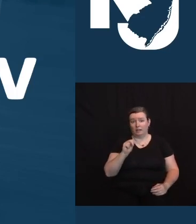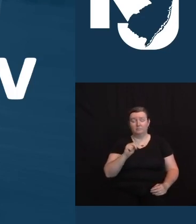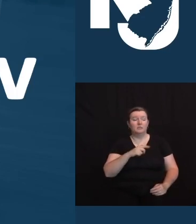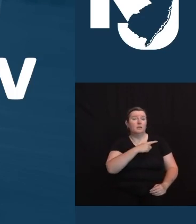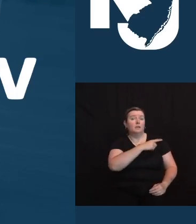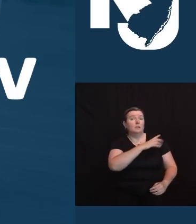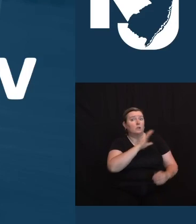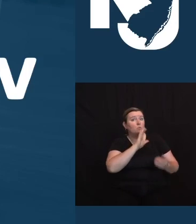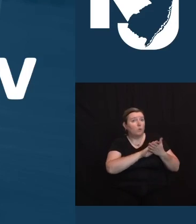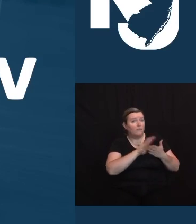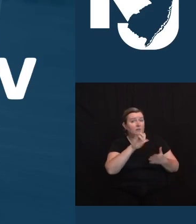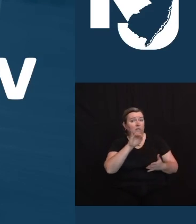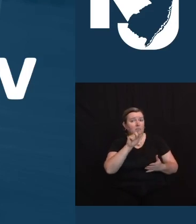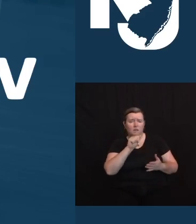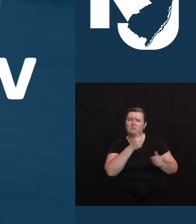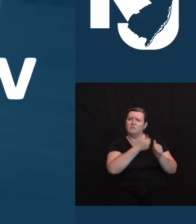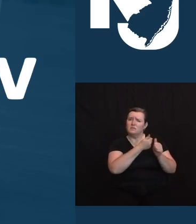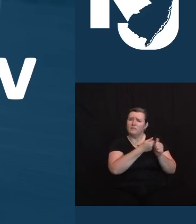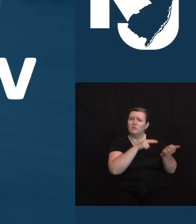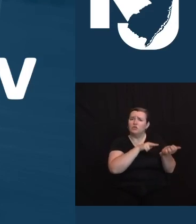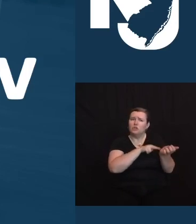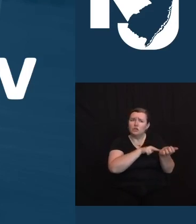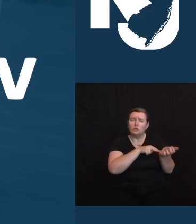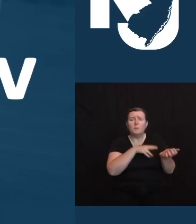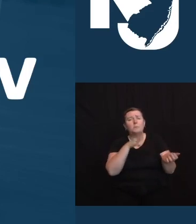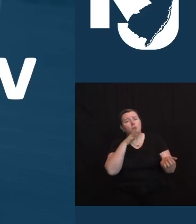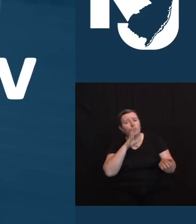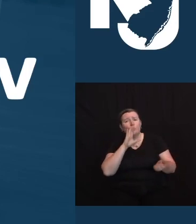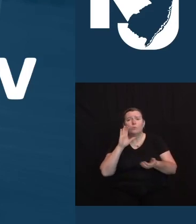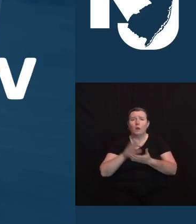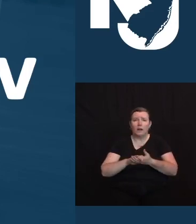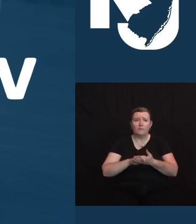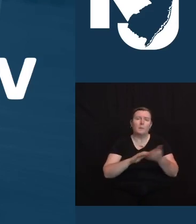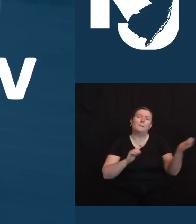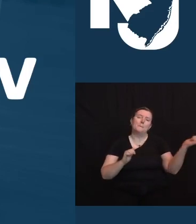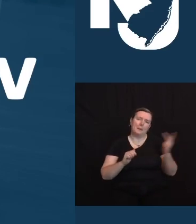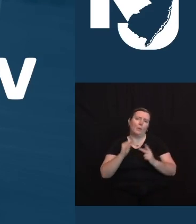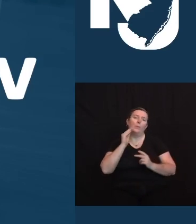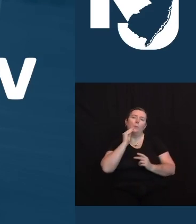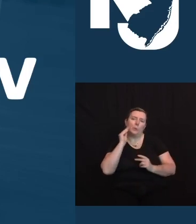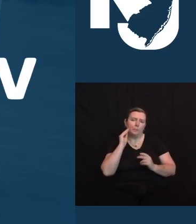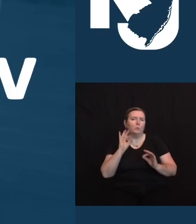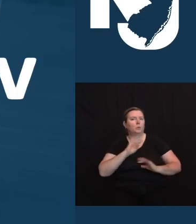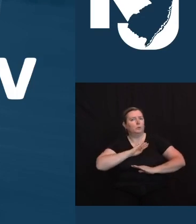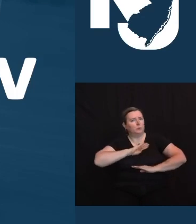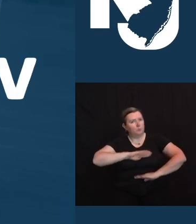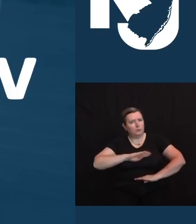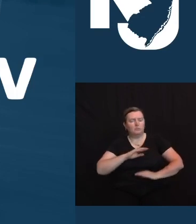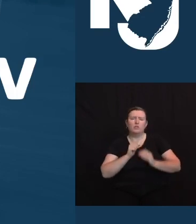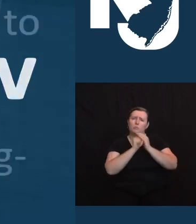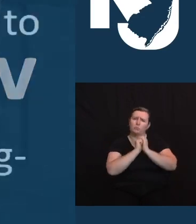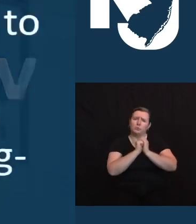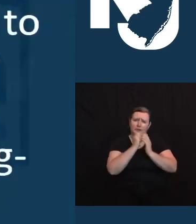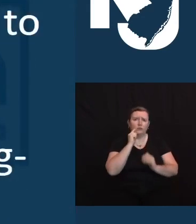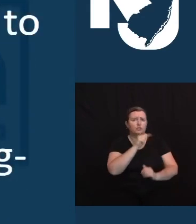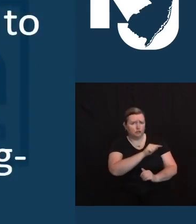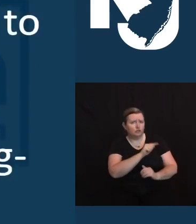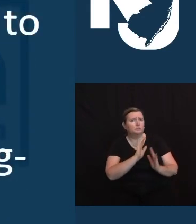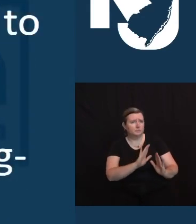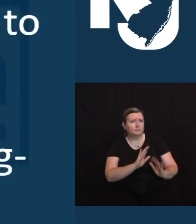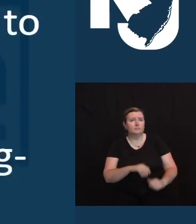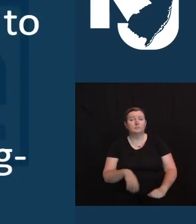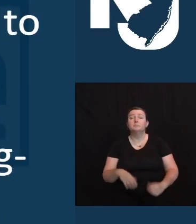trade, mom and wife, is back home. So they continue to be in our prayers. Later today, the Department of